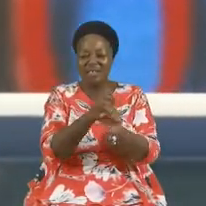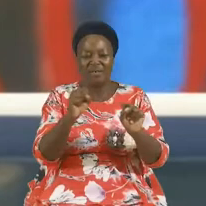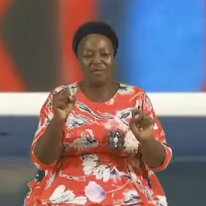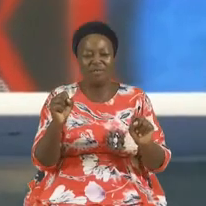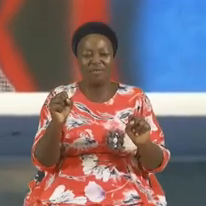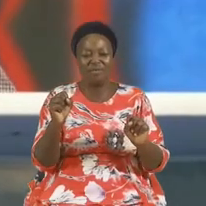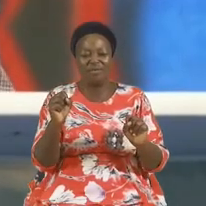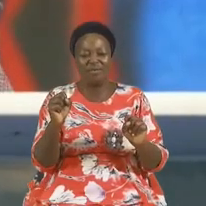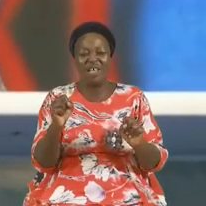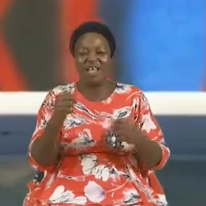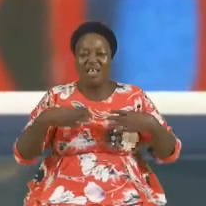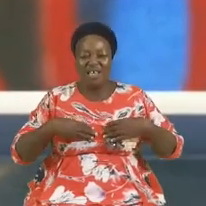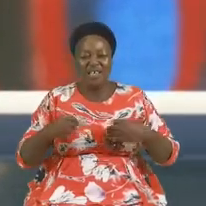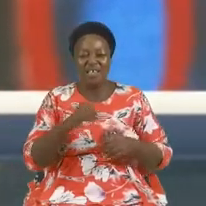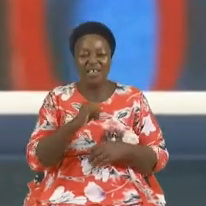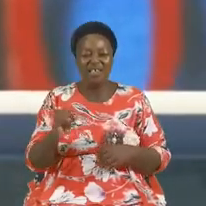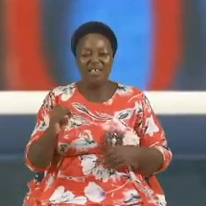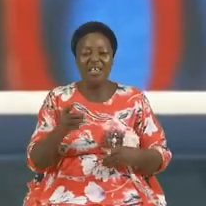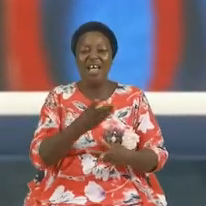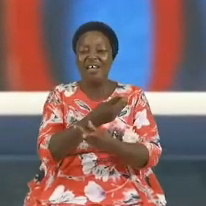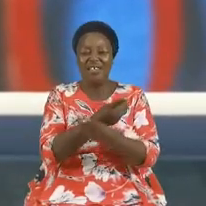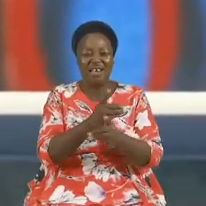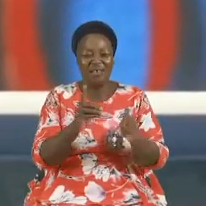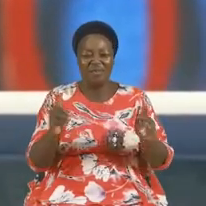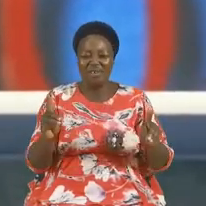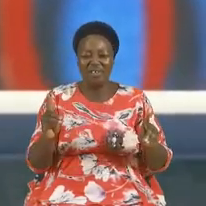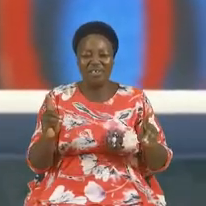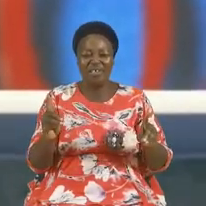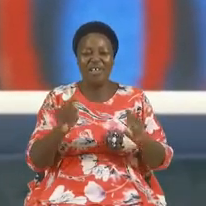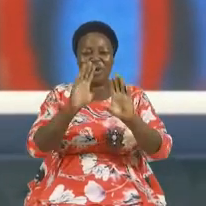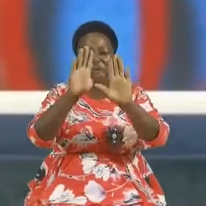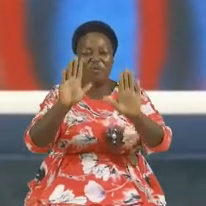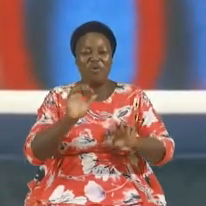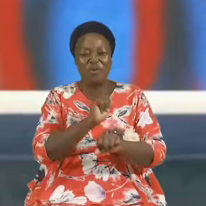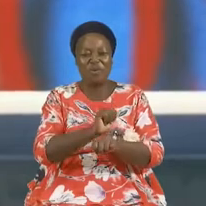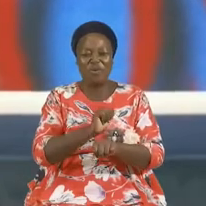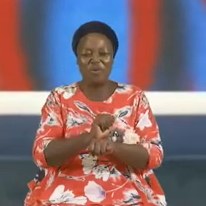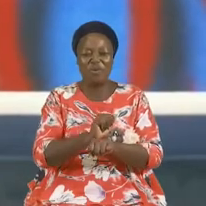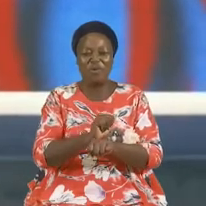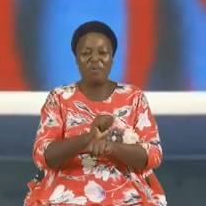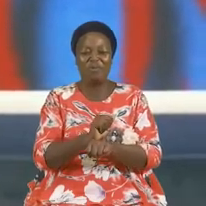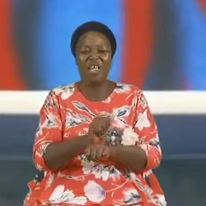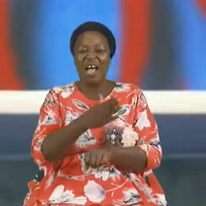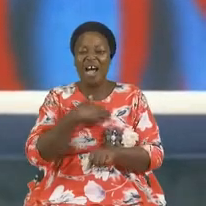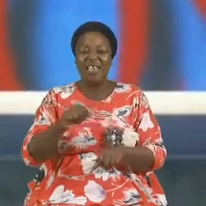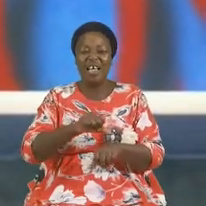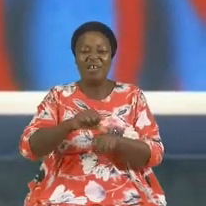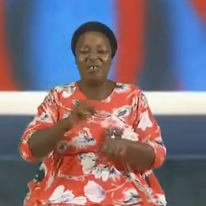tonight, wonders, amen, salvation, amen, healing, amen,